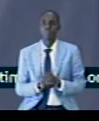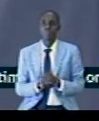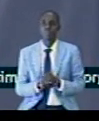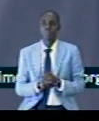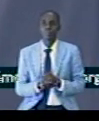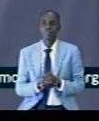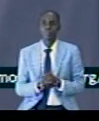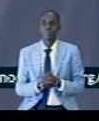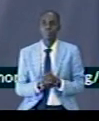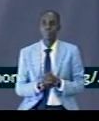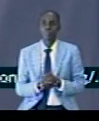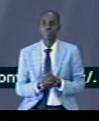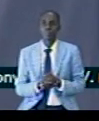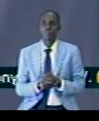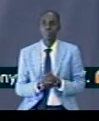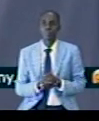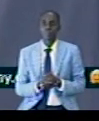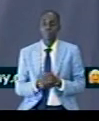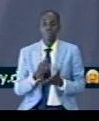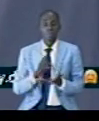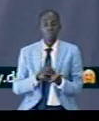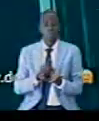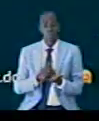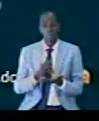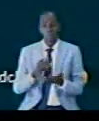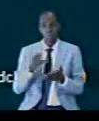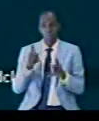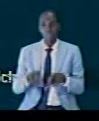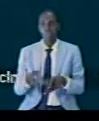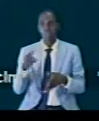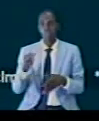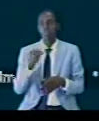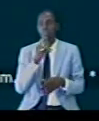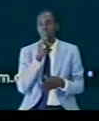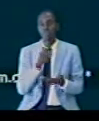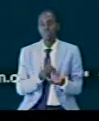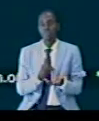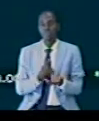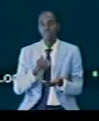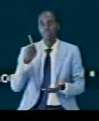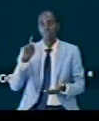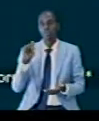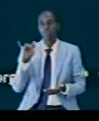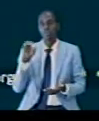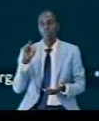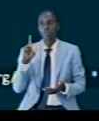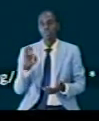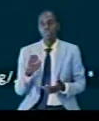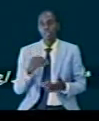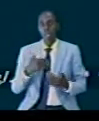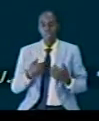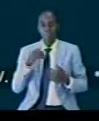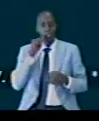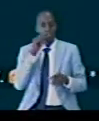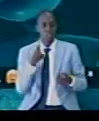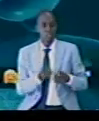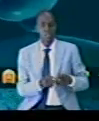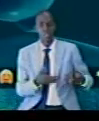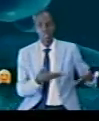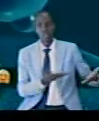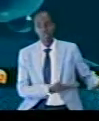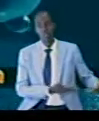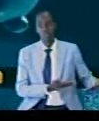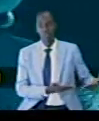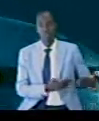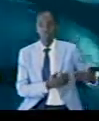I'm Dr. Kayo Diabe, medical practitioner. Beside me is Mr. Faith Gabriel from Uso in our